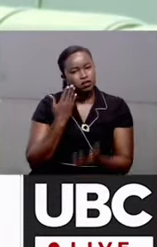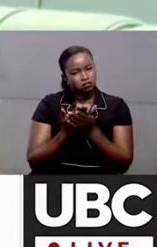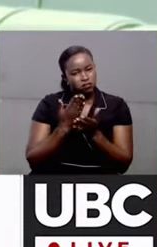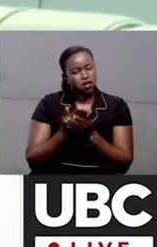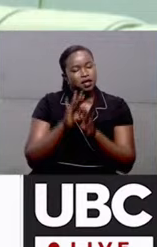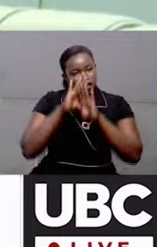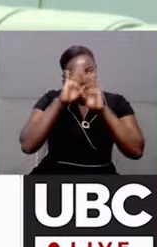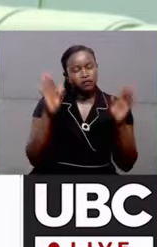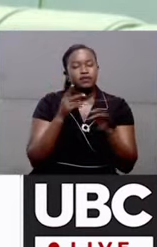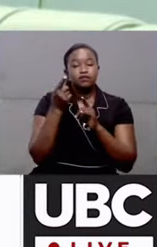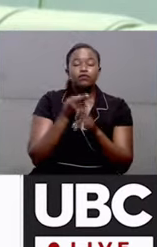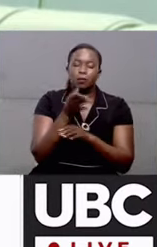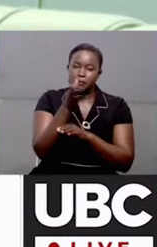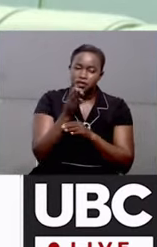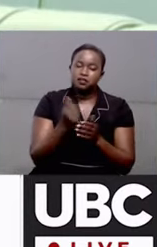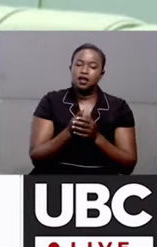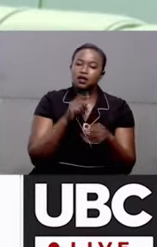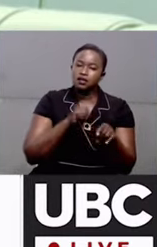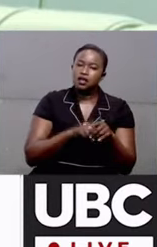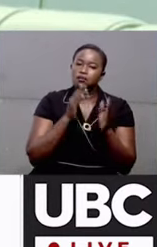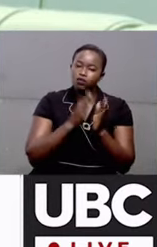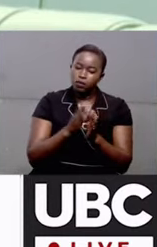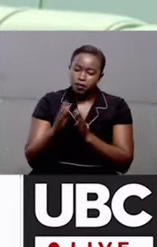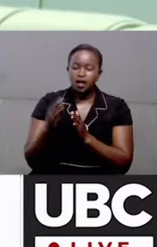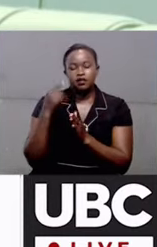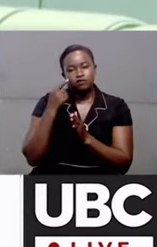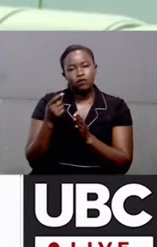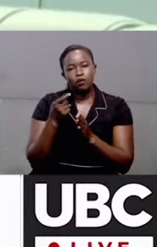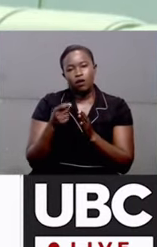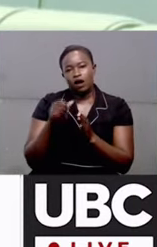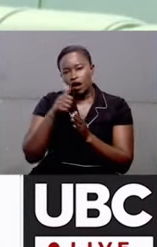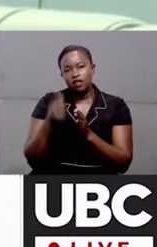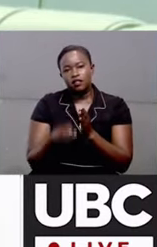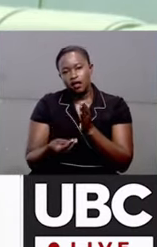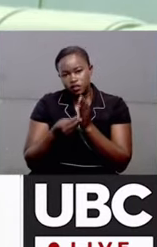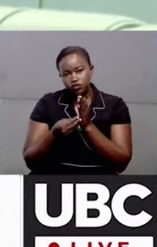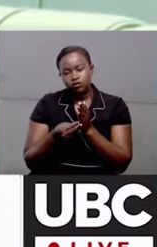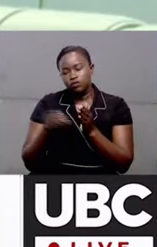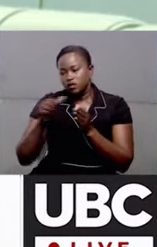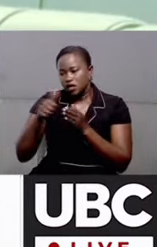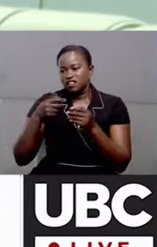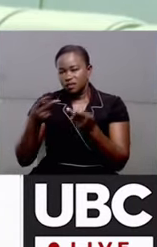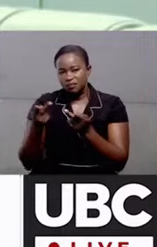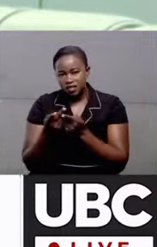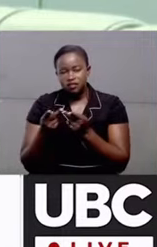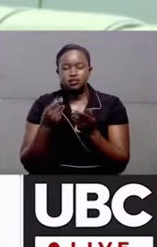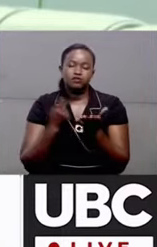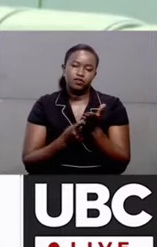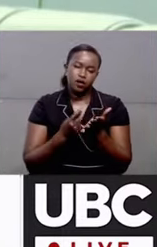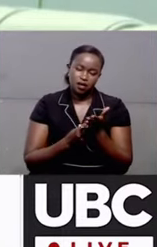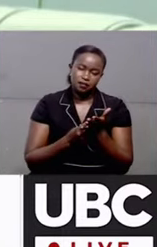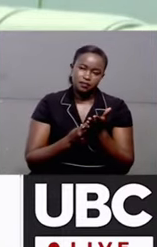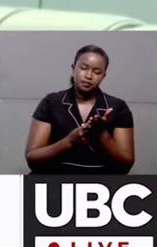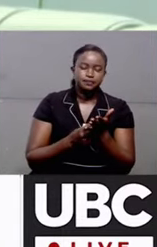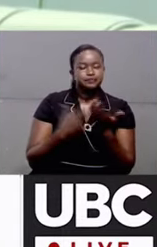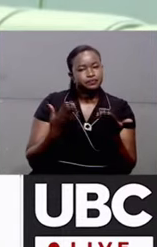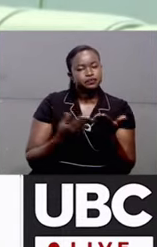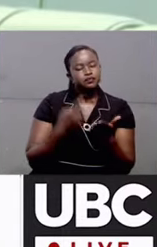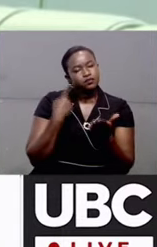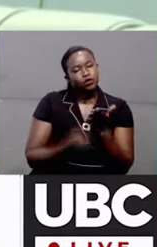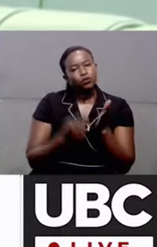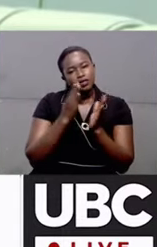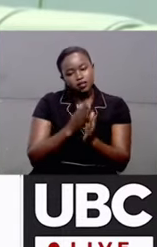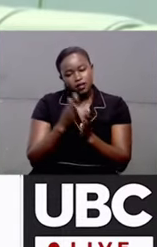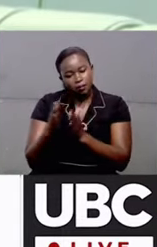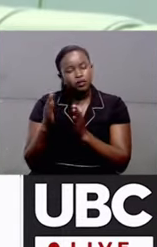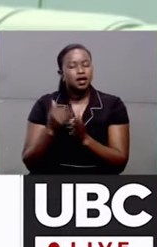the minister that as we plan for these additional ones in other places in the country, what is the plan of